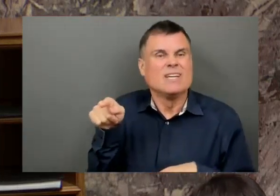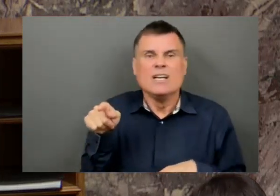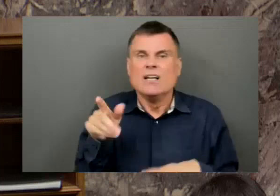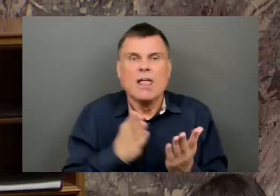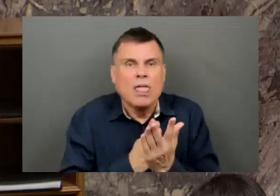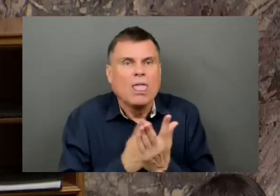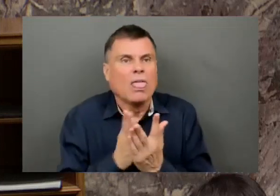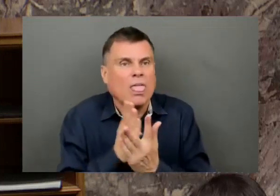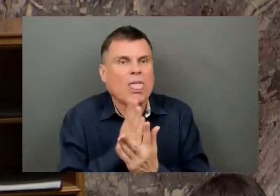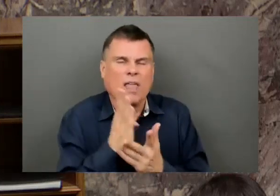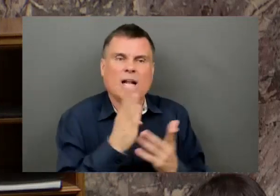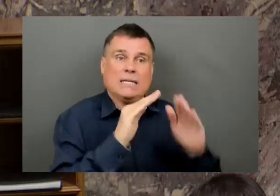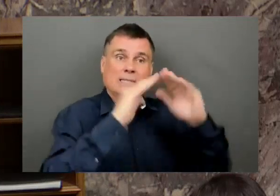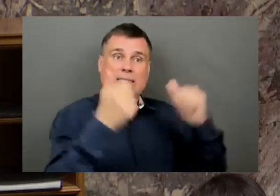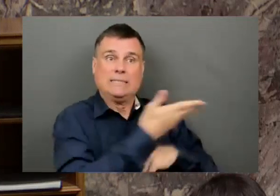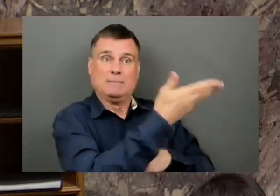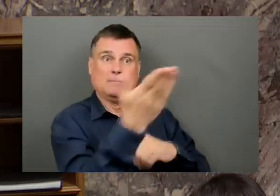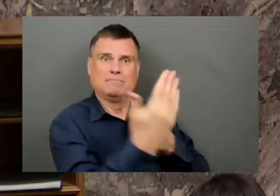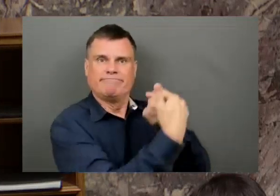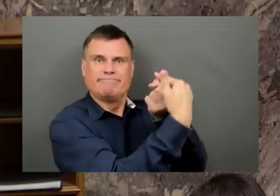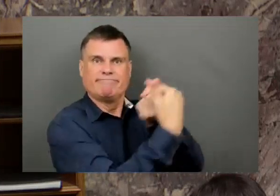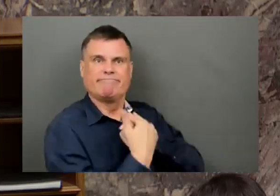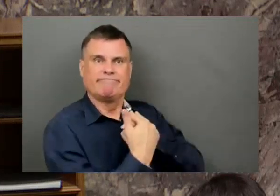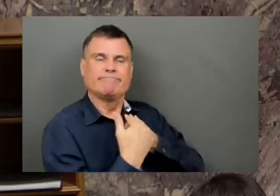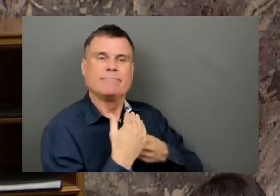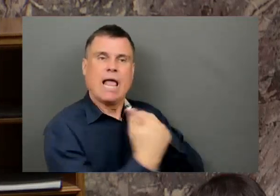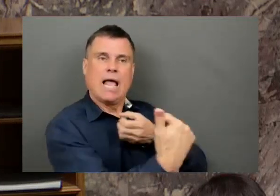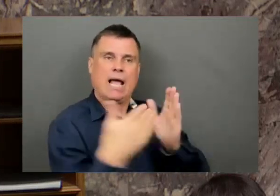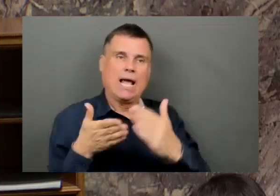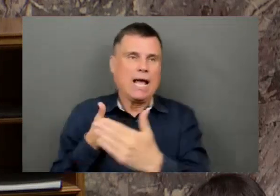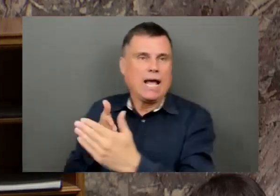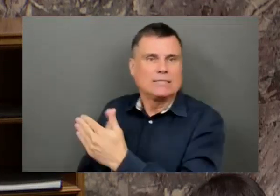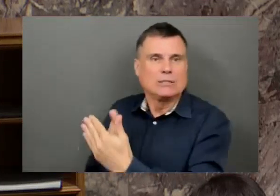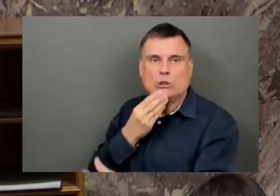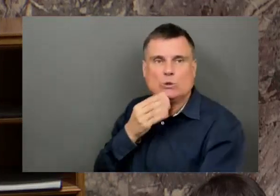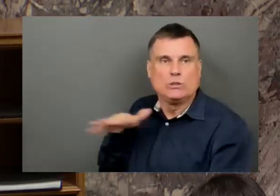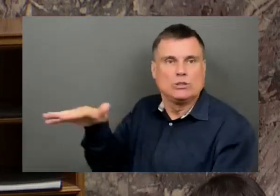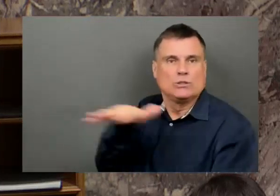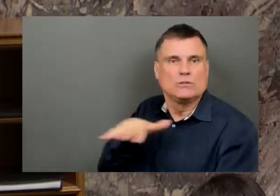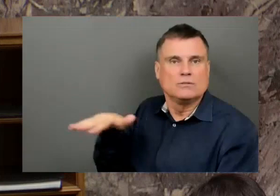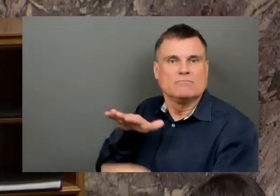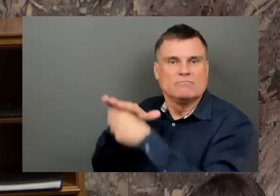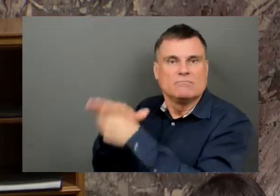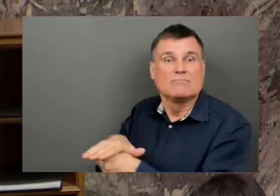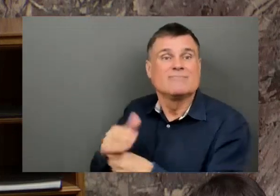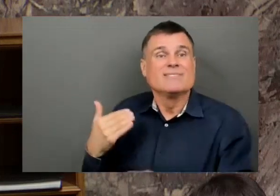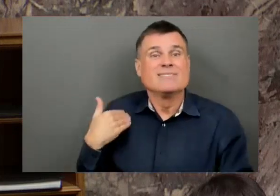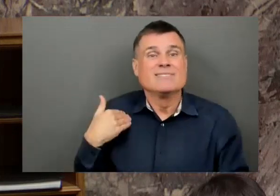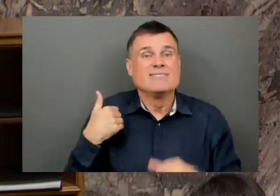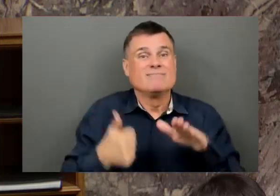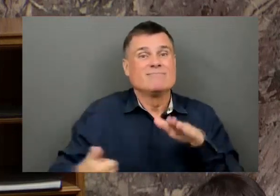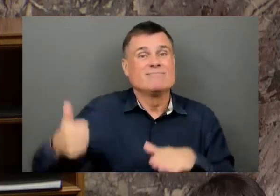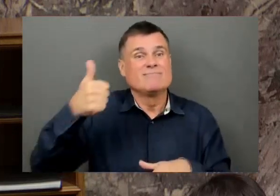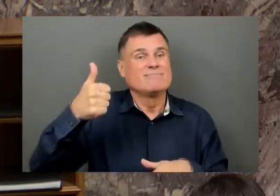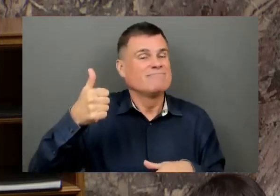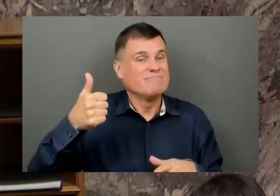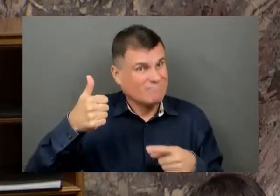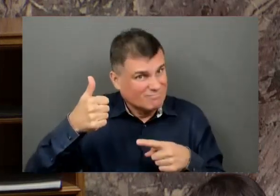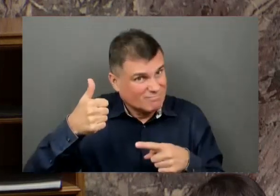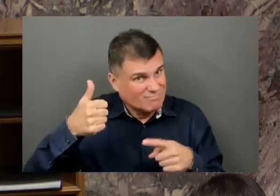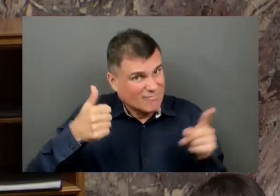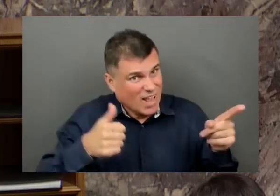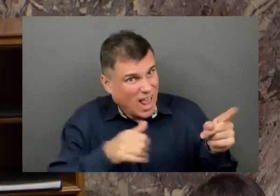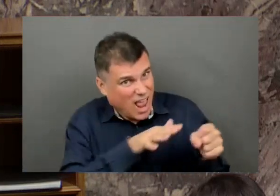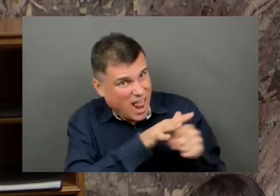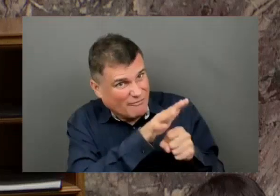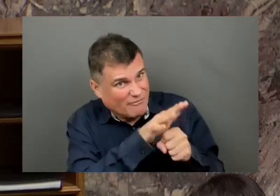empty words that we just heard from this Premier. So again, to the Premier, not empty words, but will the Premier